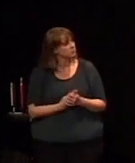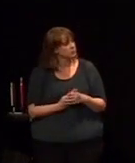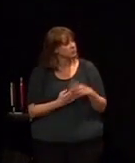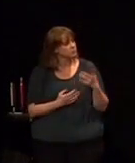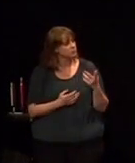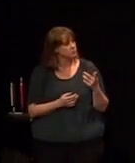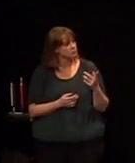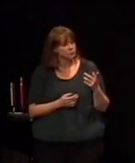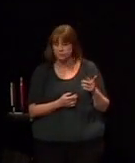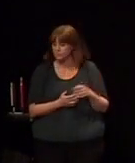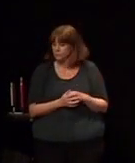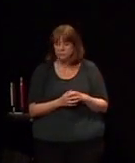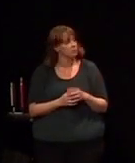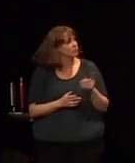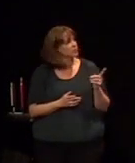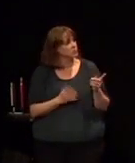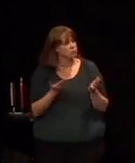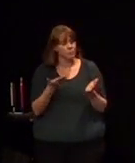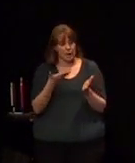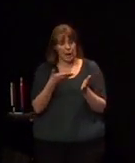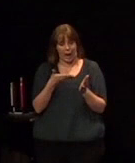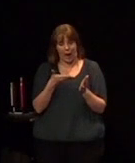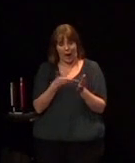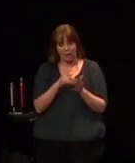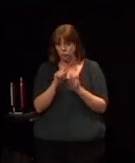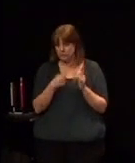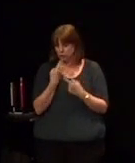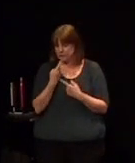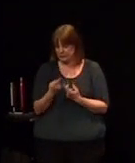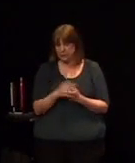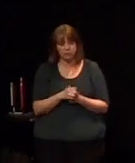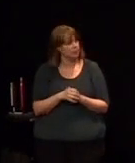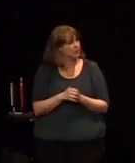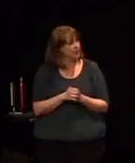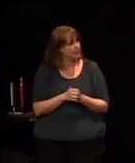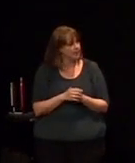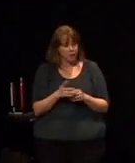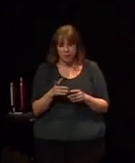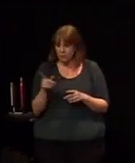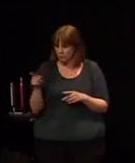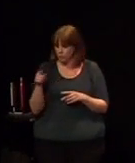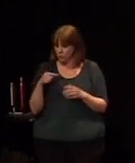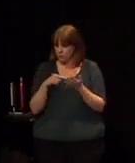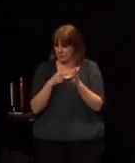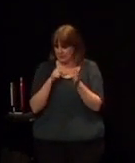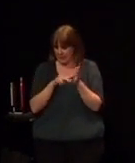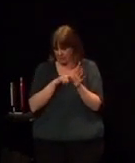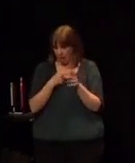Sure. Can I should add with EJ, I know doing for the Tanya